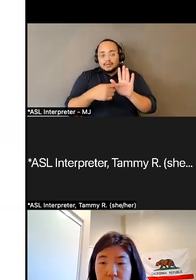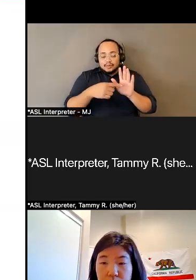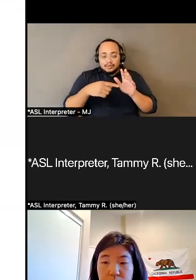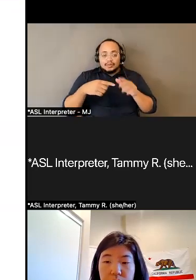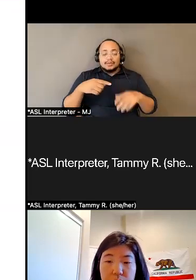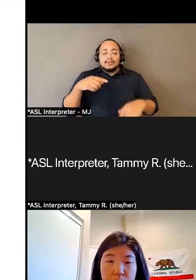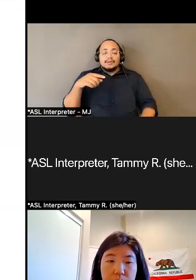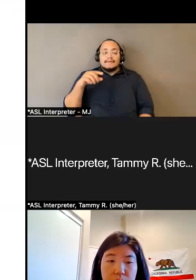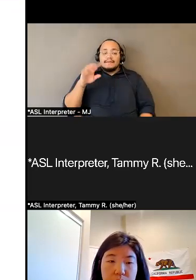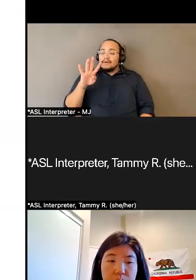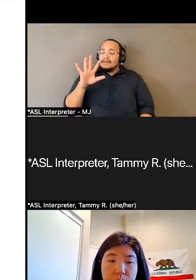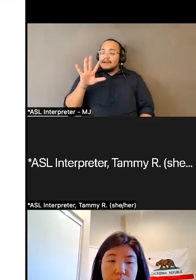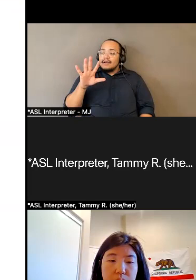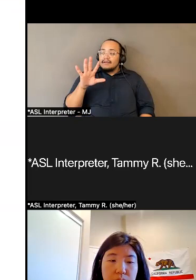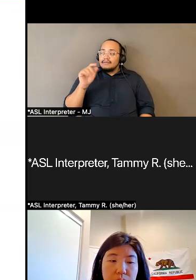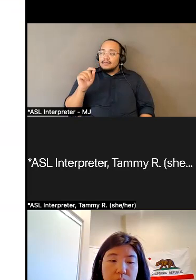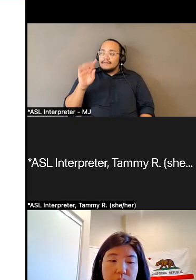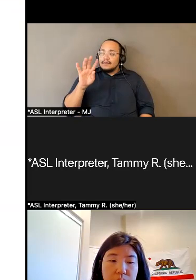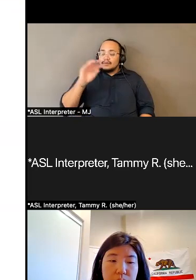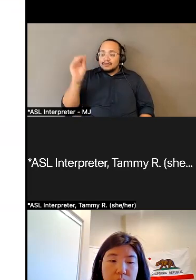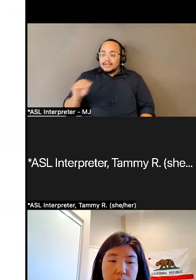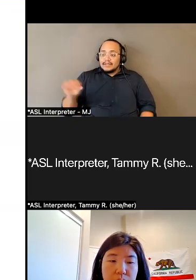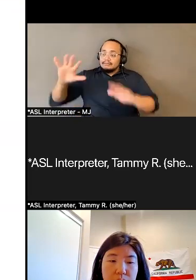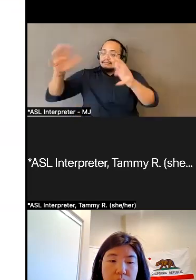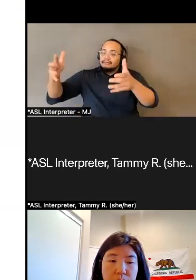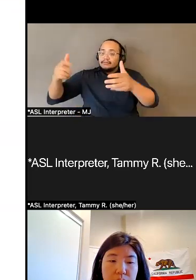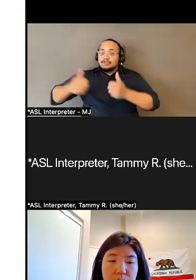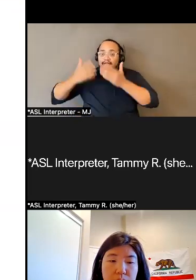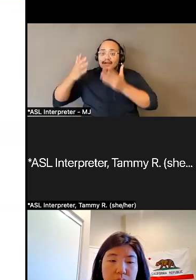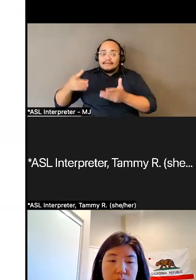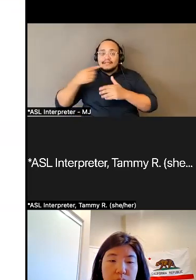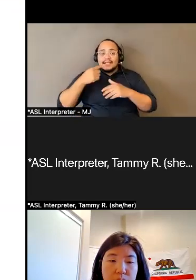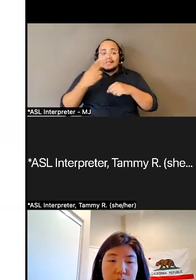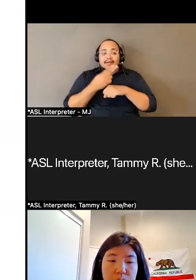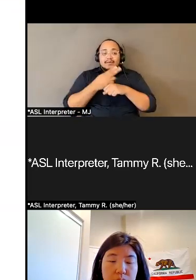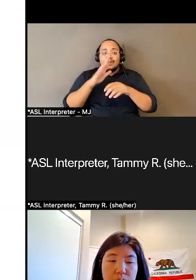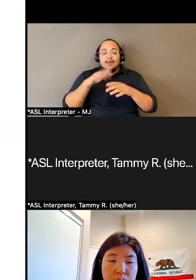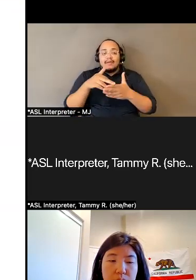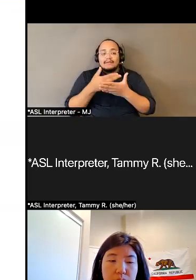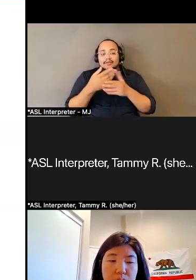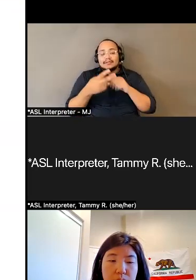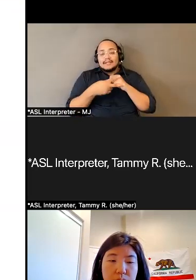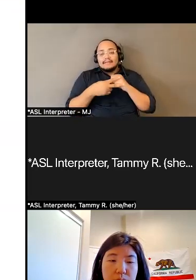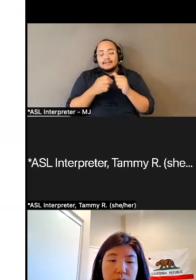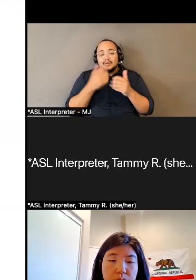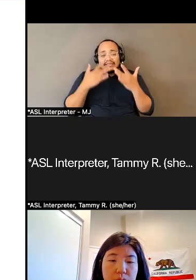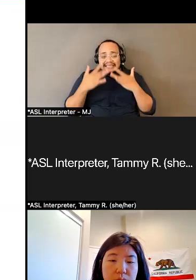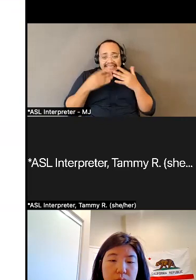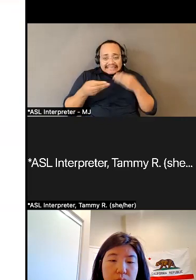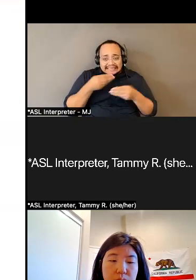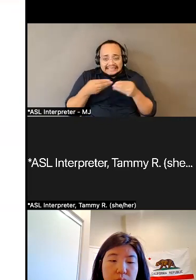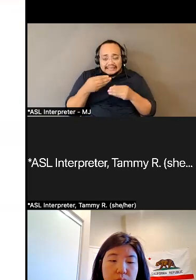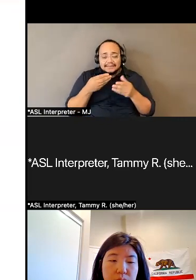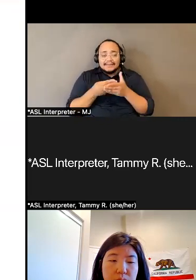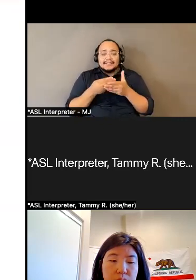that 45.4% of survivors in our sample reported they used all of their savings to make ends meet during COVID-19.